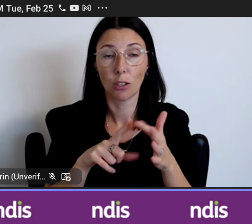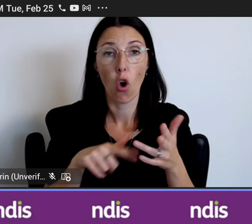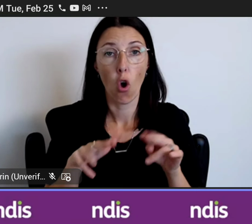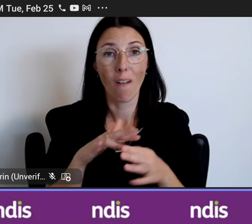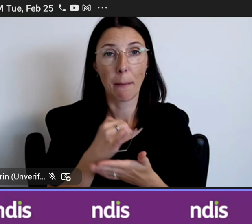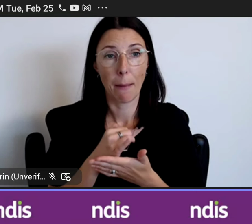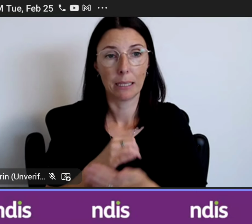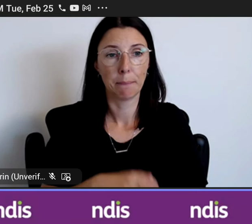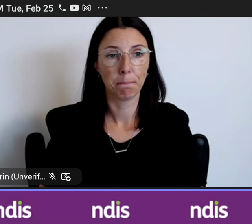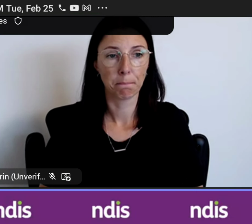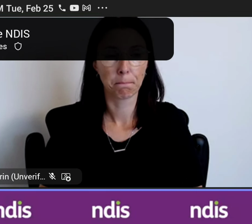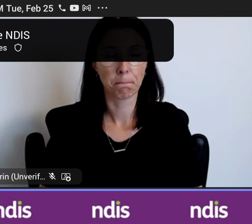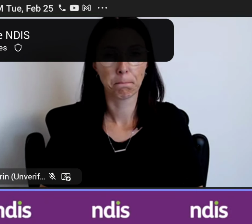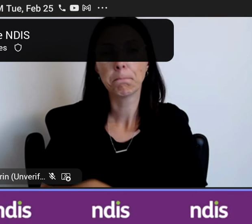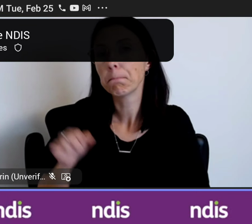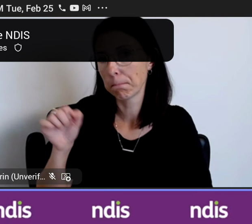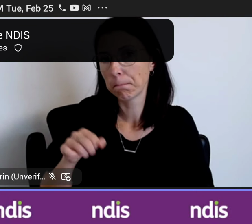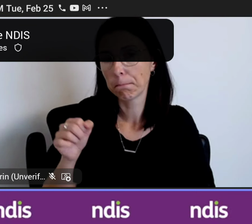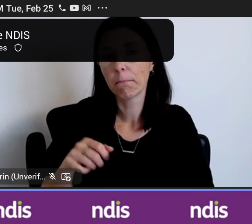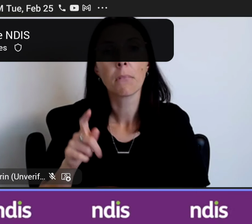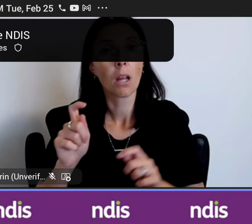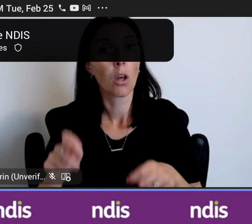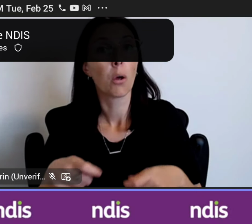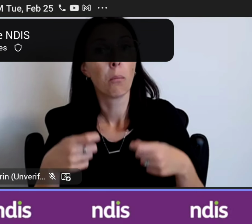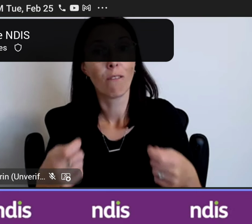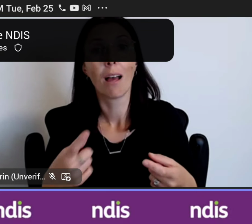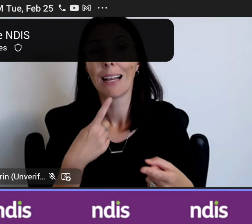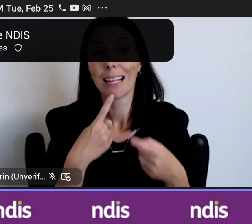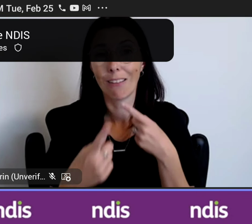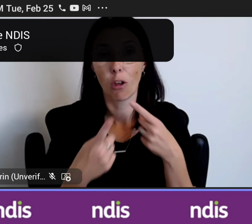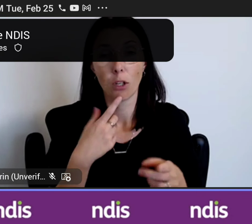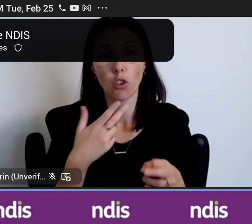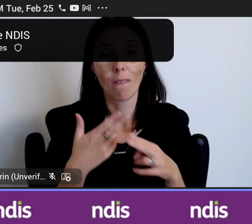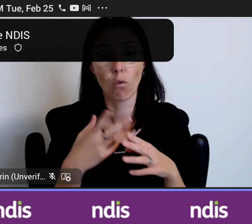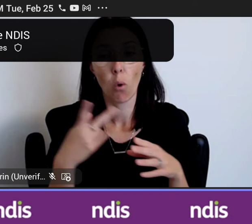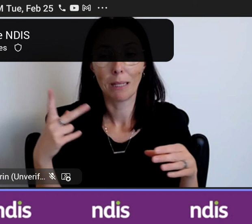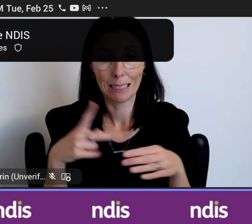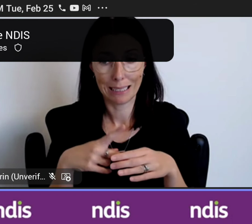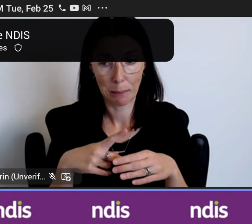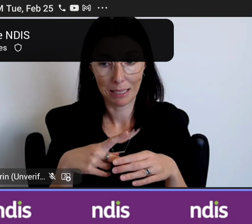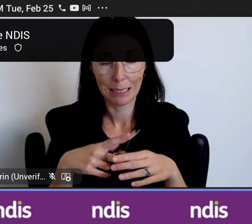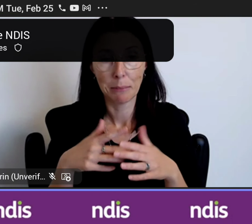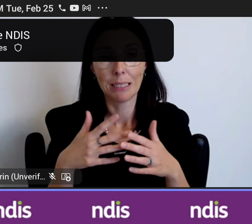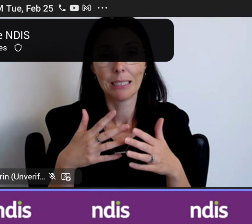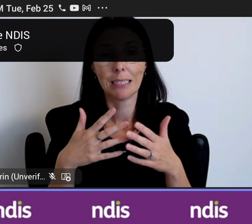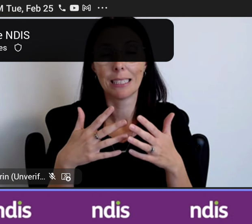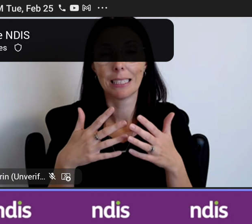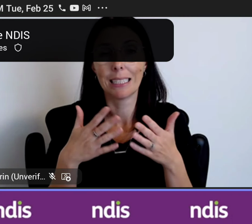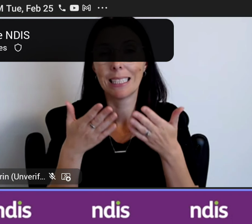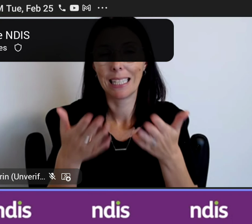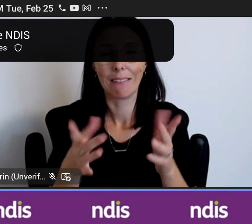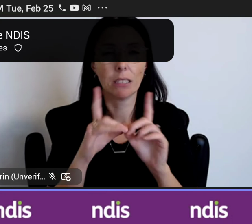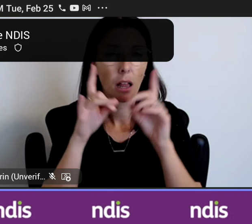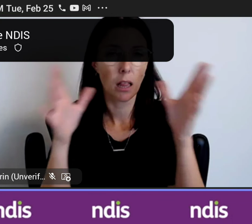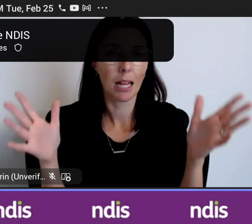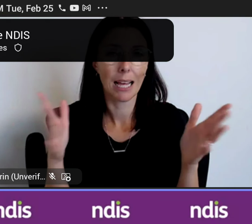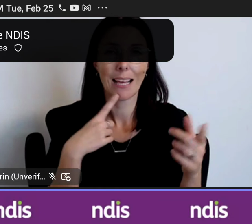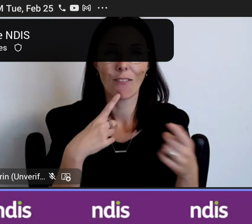Sure. So providing this information to participants, it gives clearer information about how they